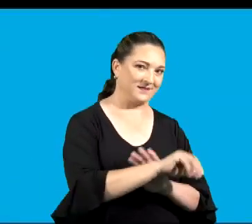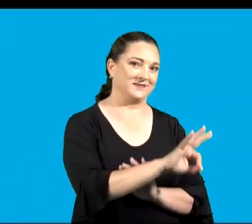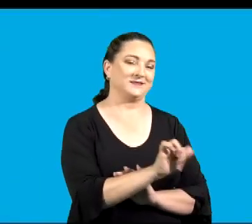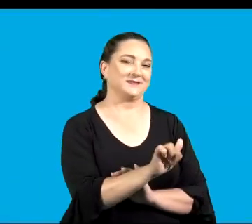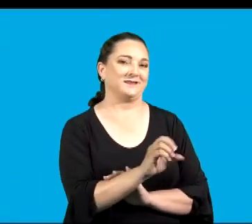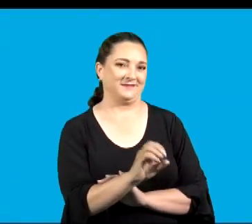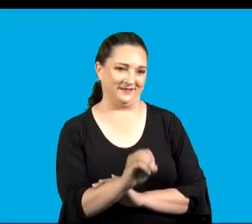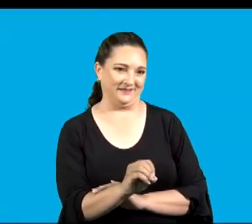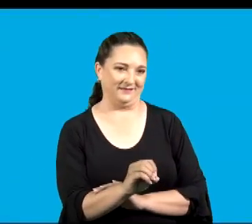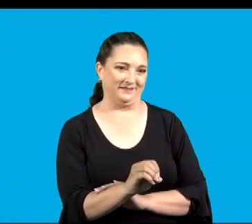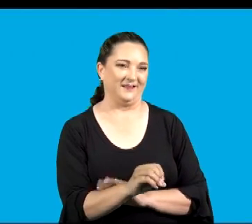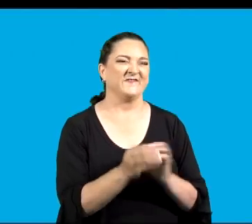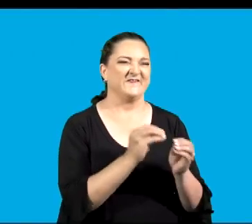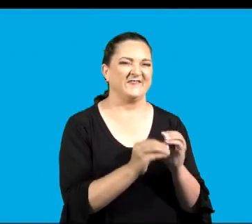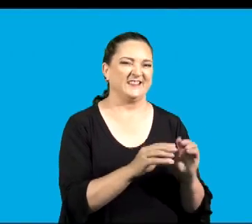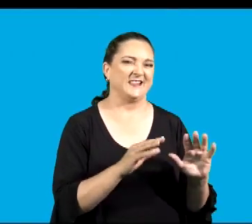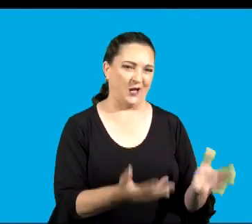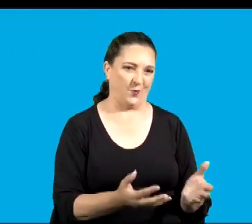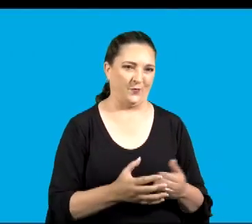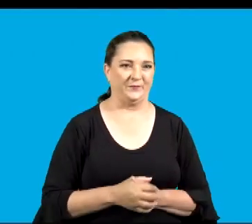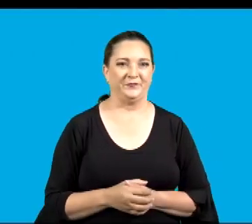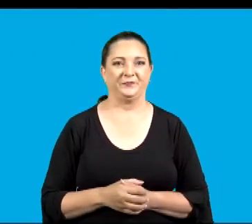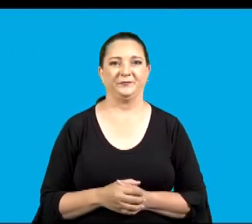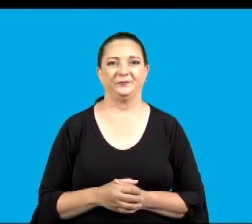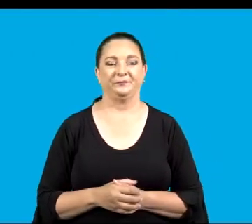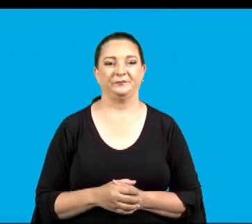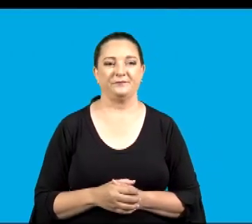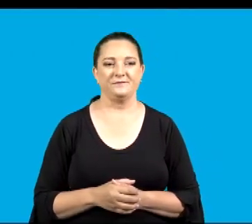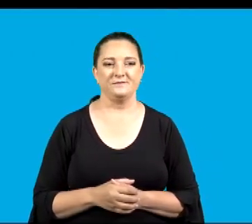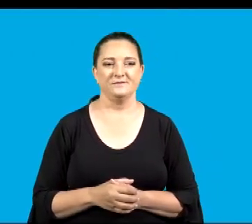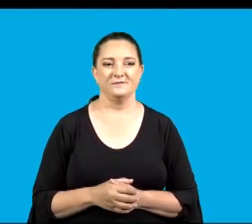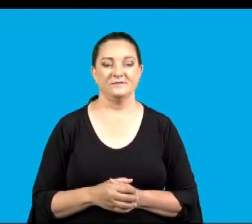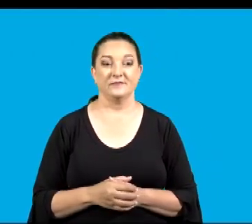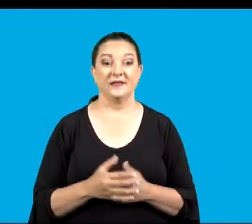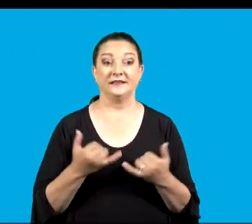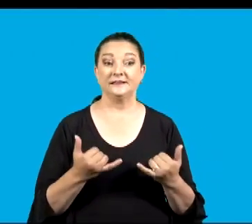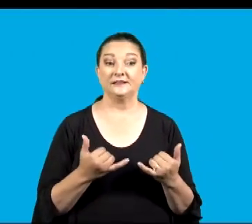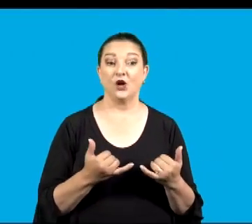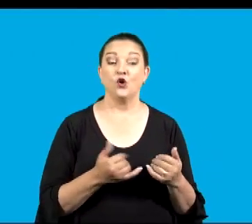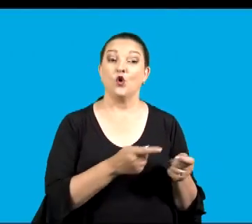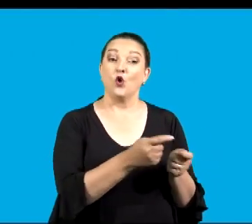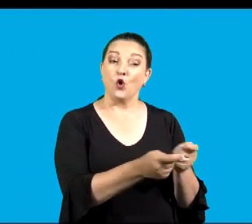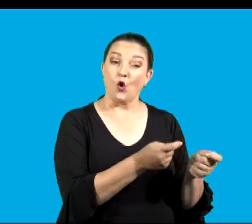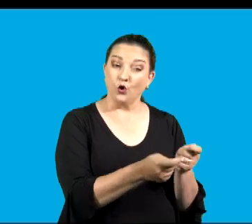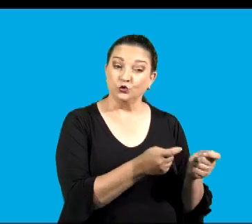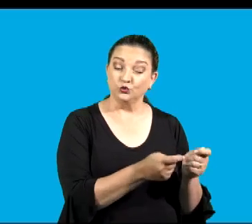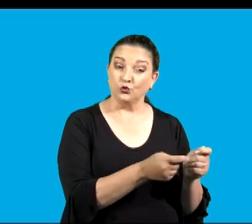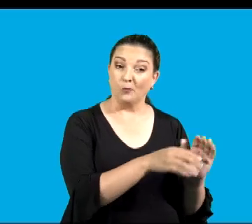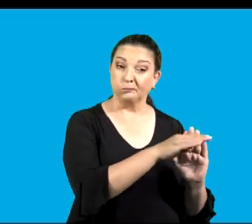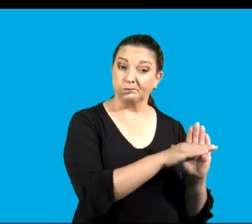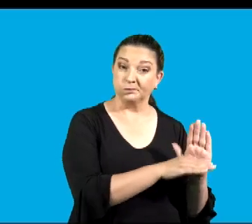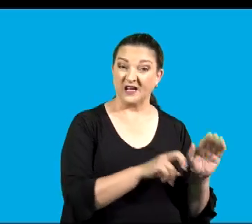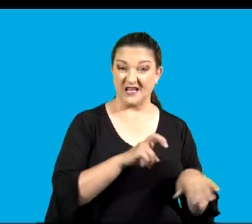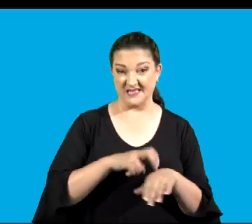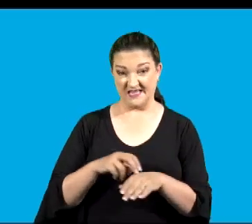3,600 further. That is how I would correct this particular error. Do I record in the control, in the list